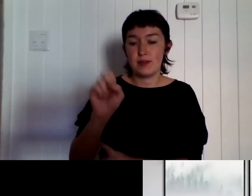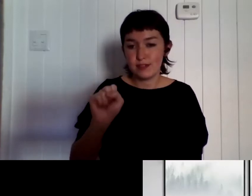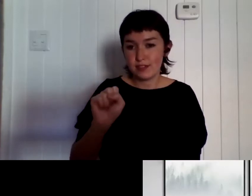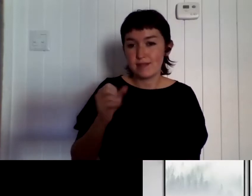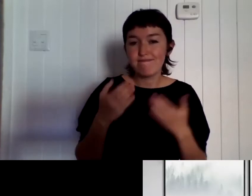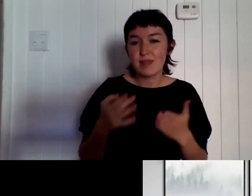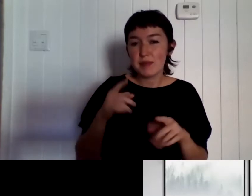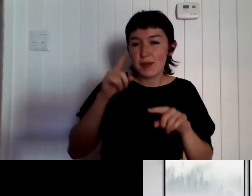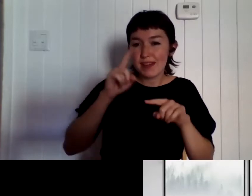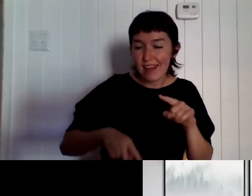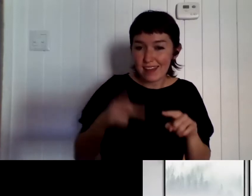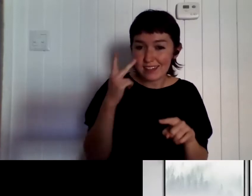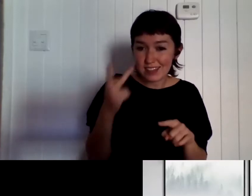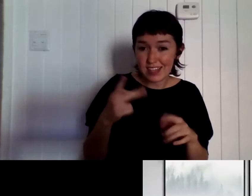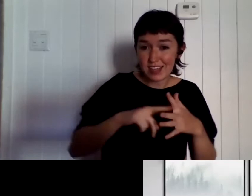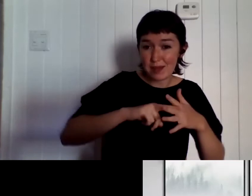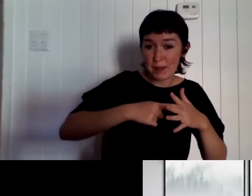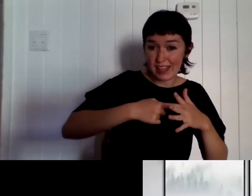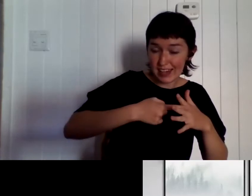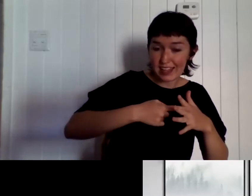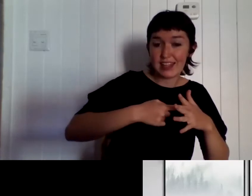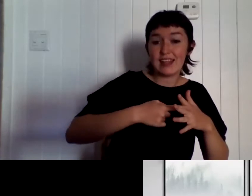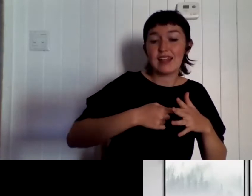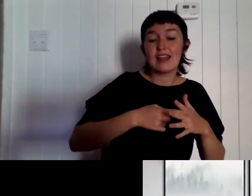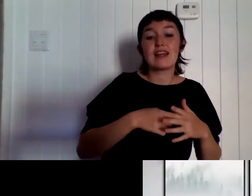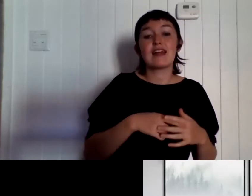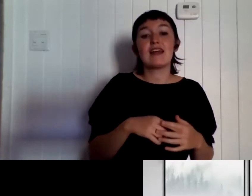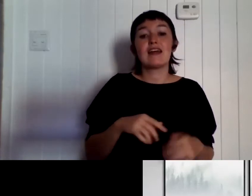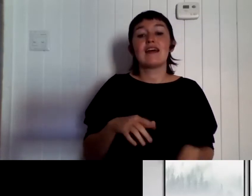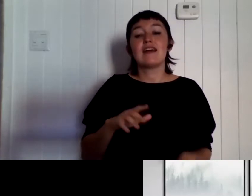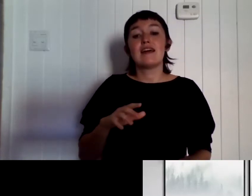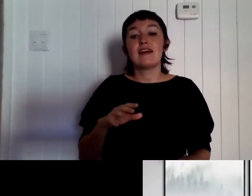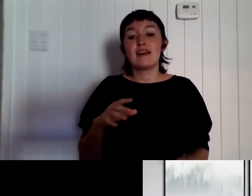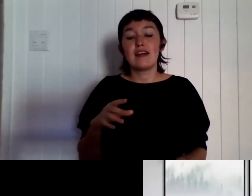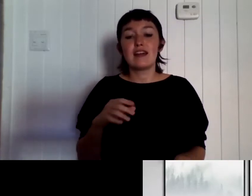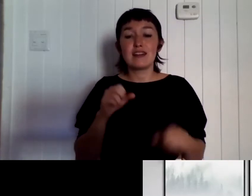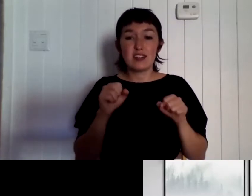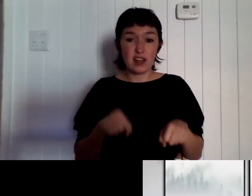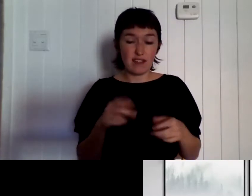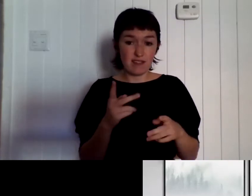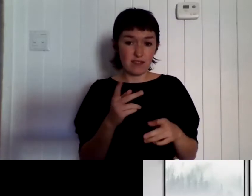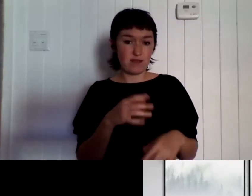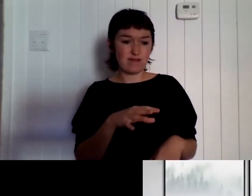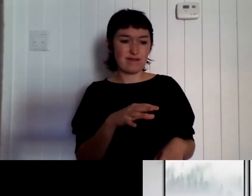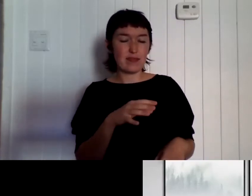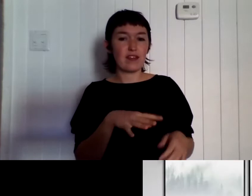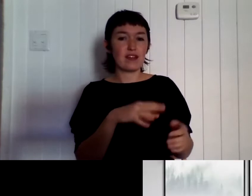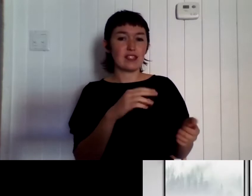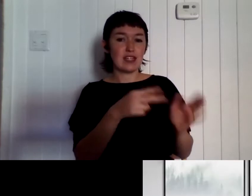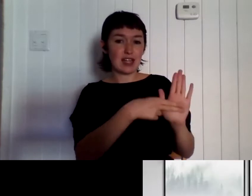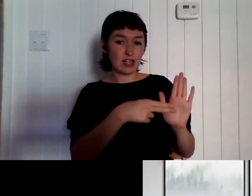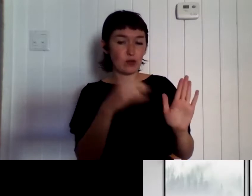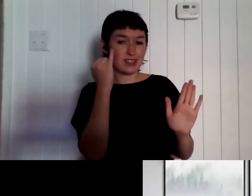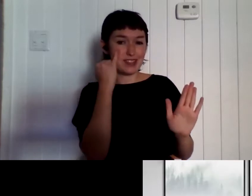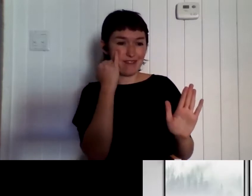brain initially, and that we can actually get a much better sense of in terms of behavior and memory assessments early on. But